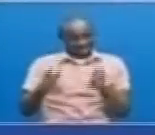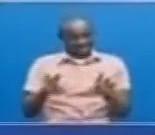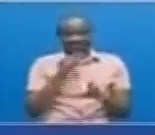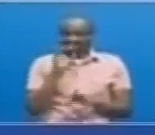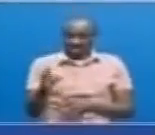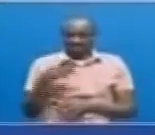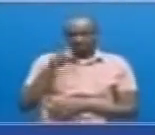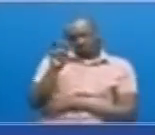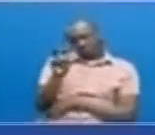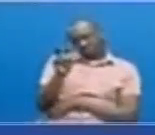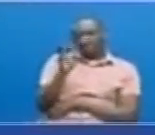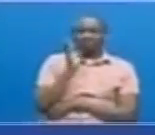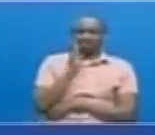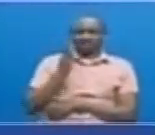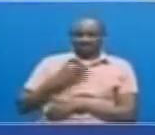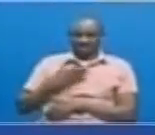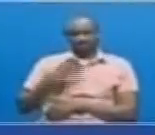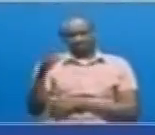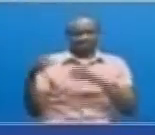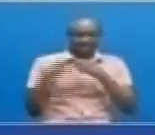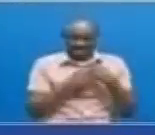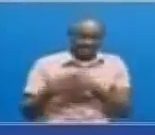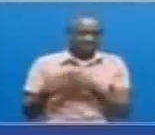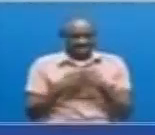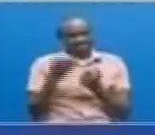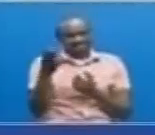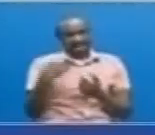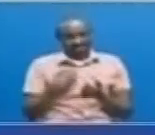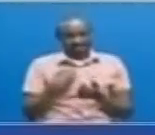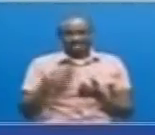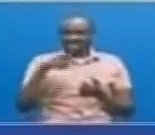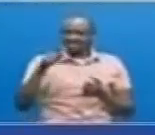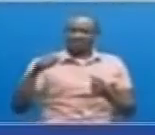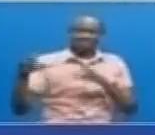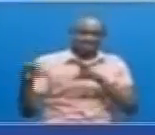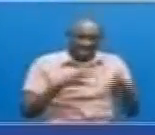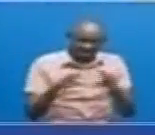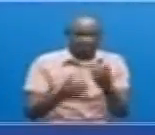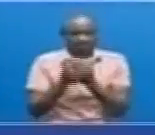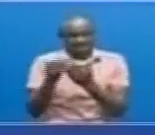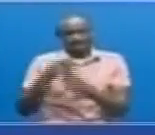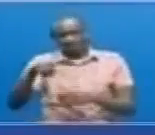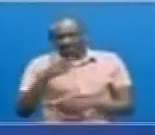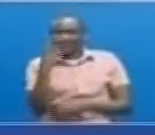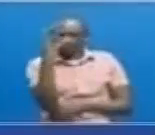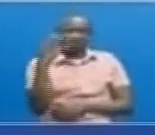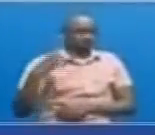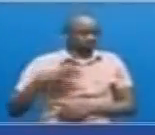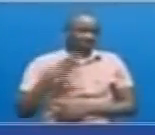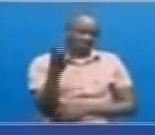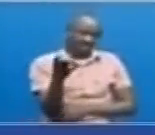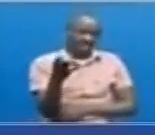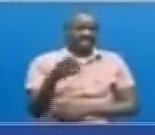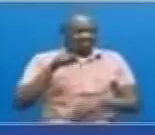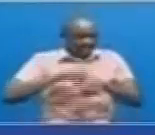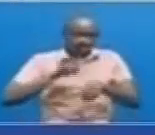watched her through a lot of trials. She struggled to raise us up, four children. And every step